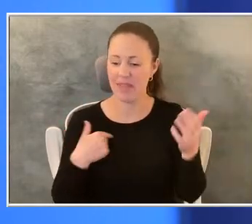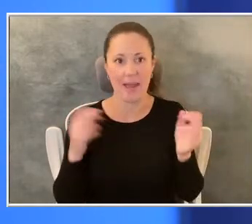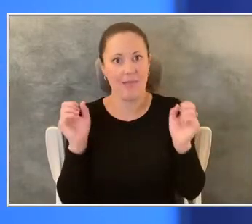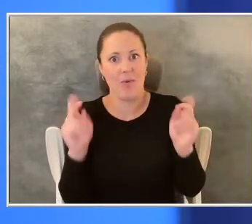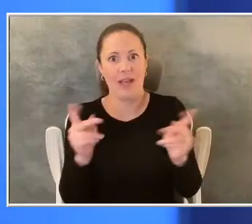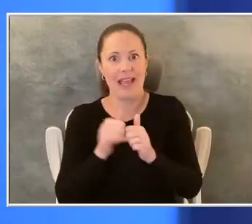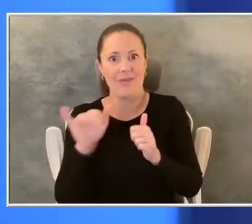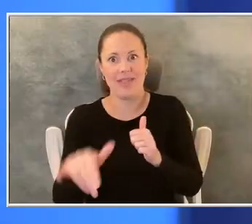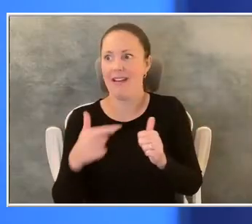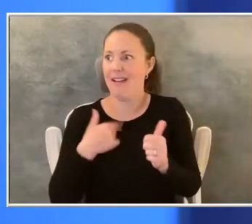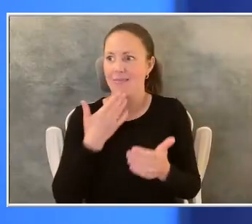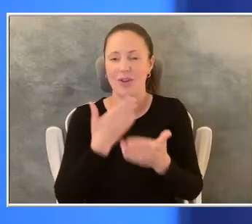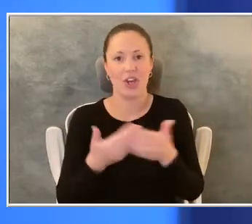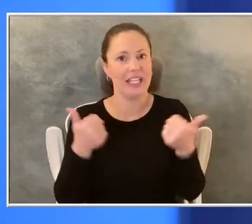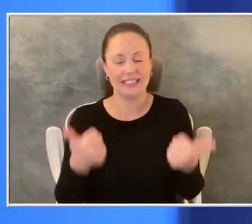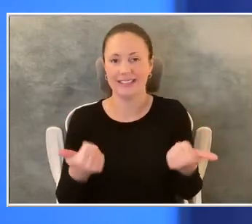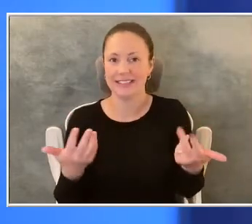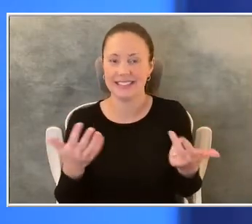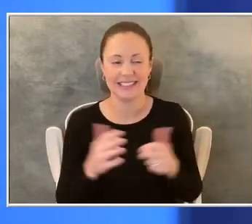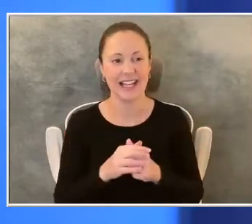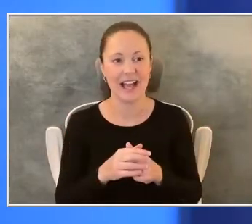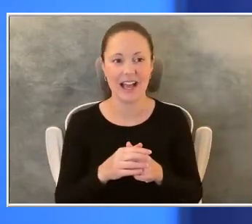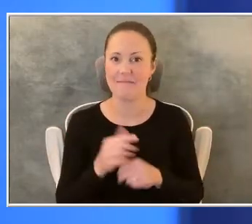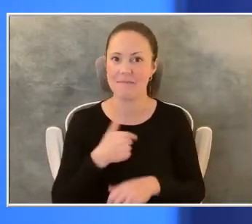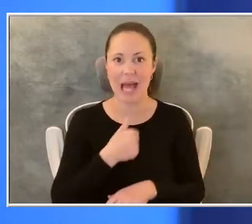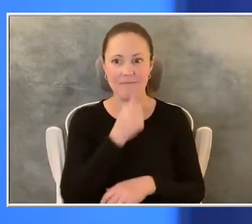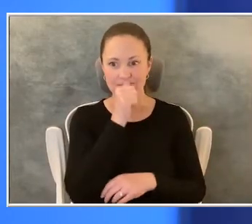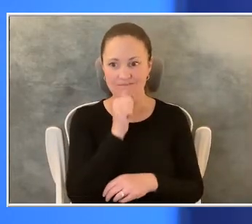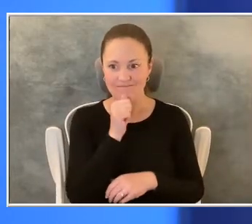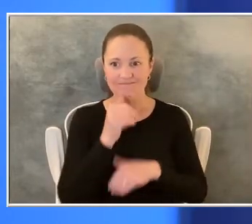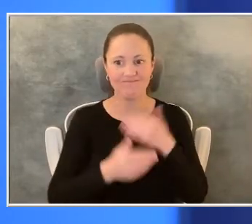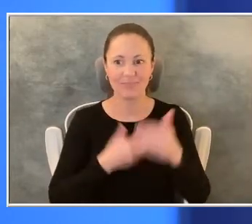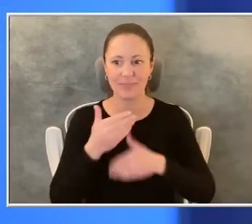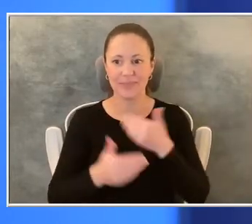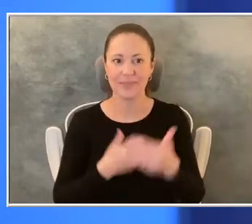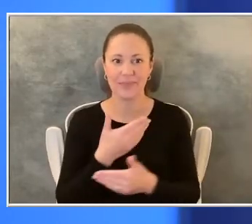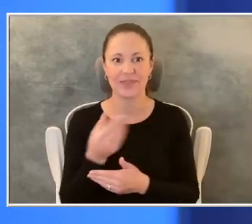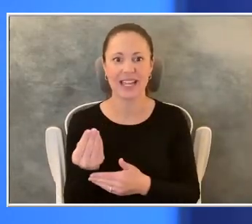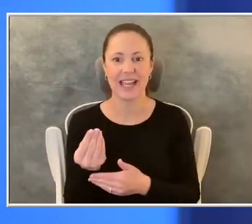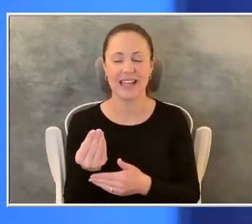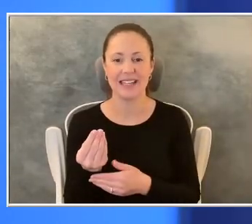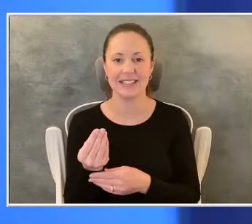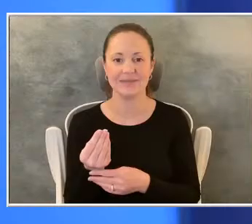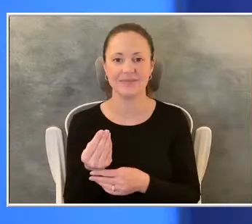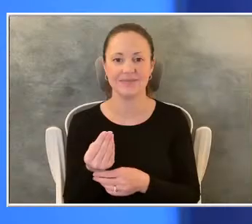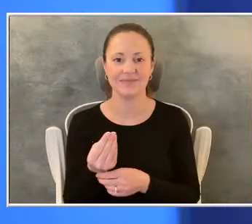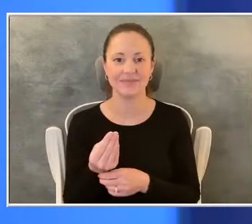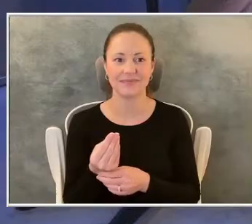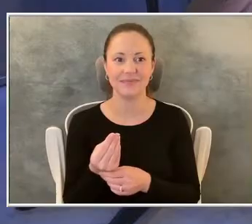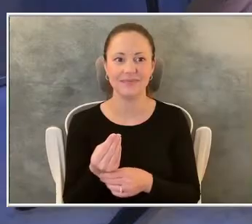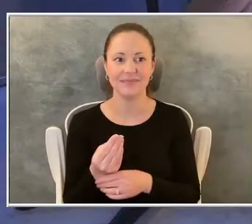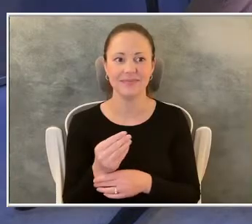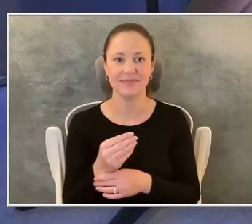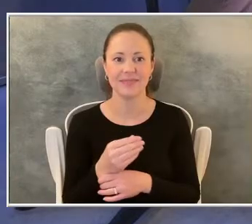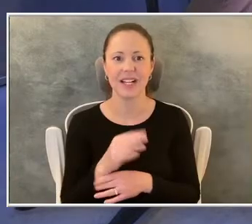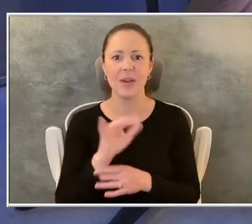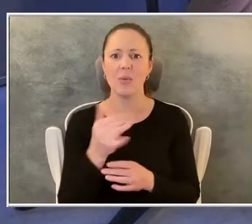good. It's, you know, got through it, and you know. Well, Don, you've Yeah. lived a